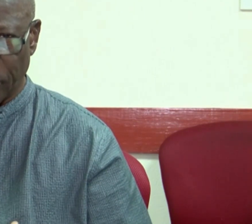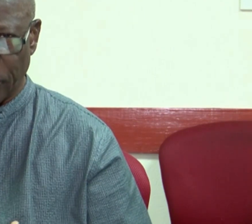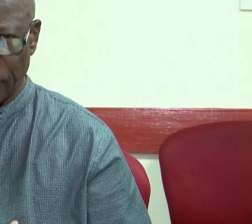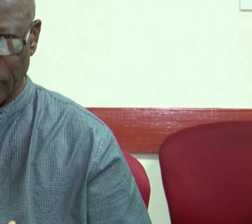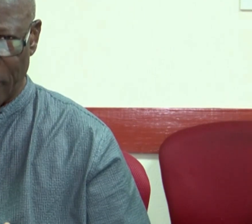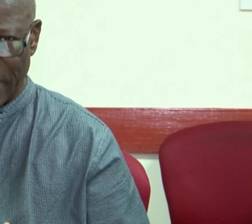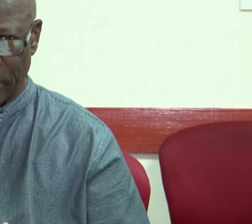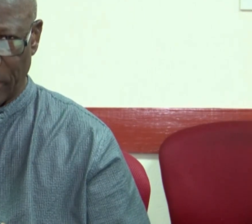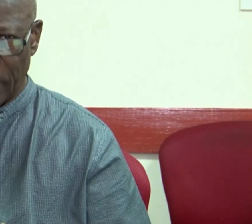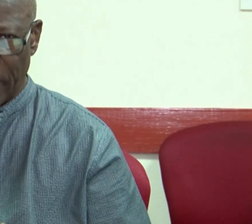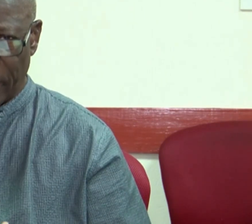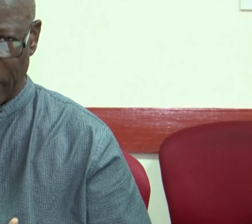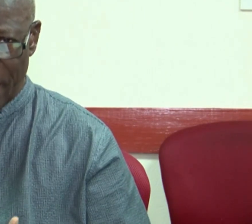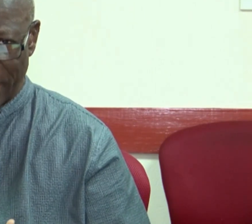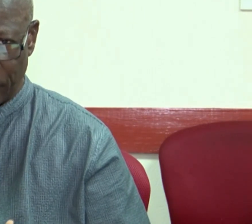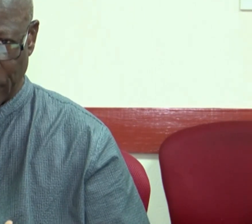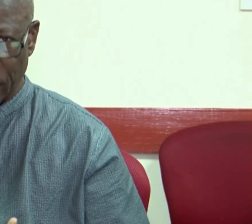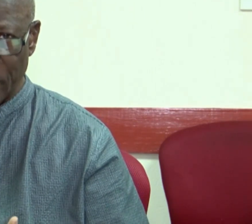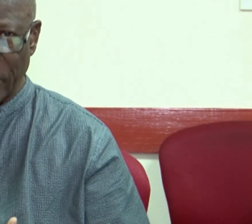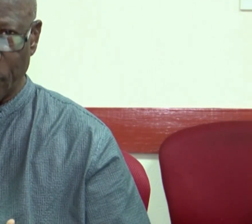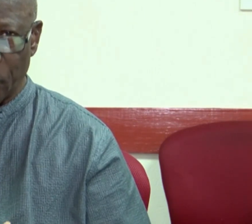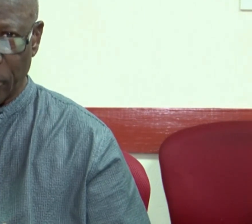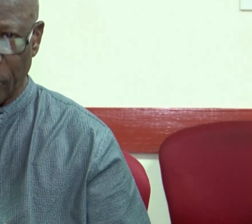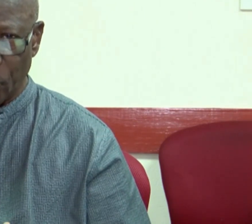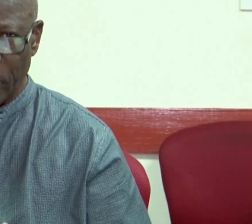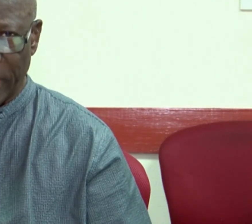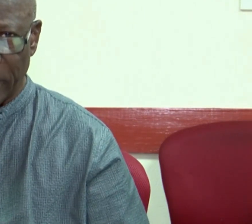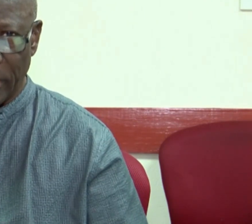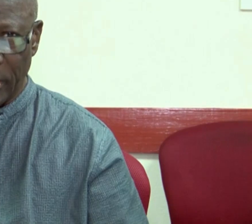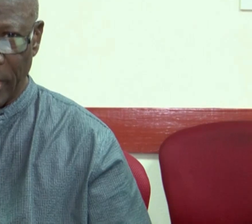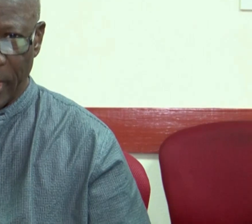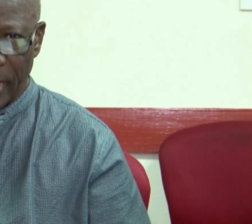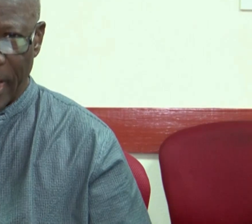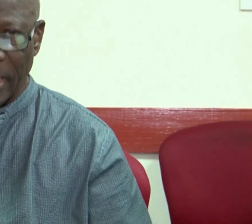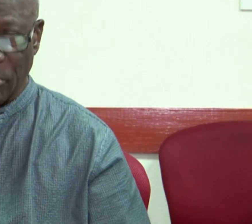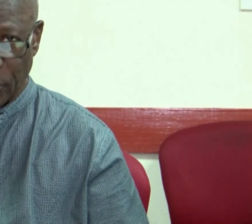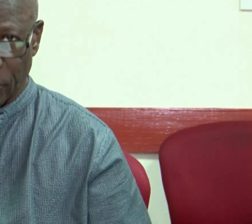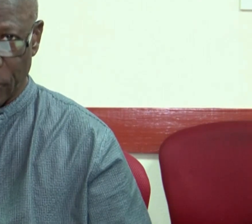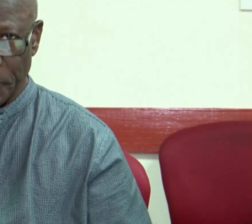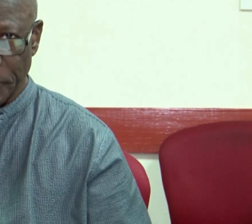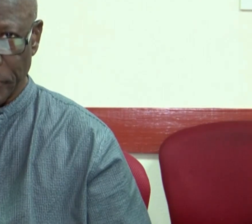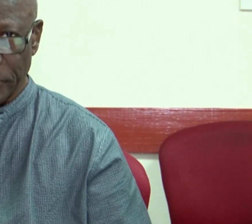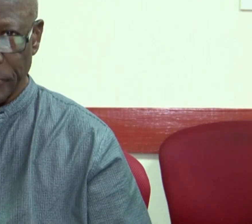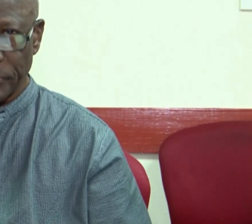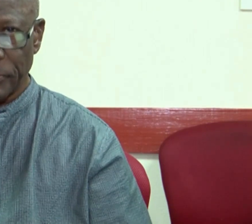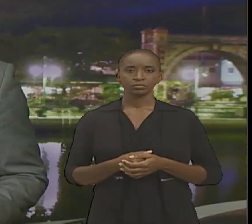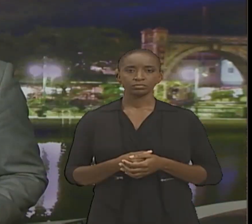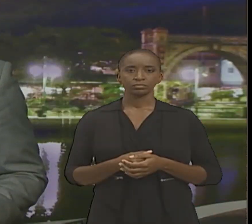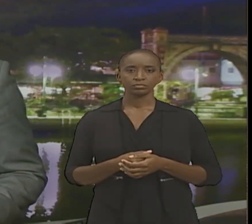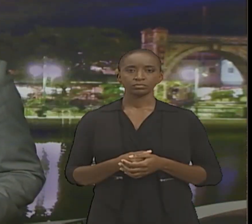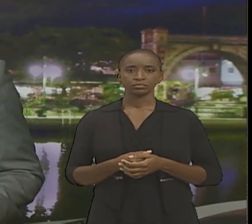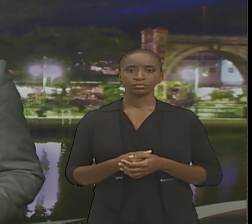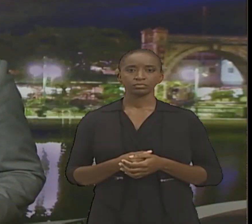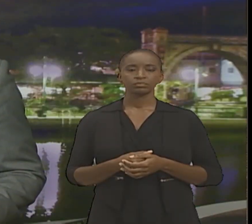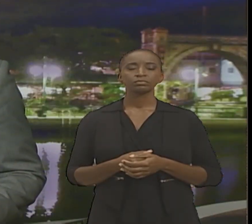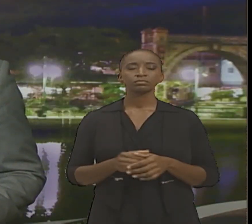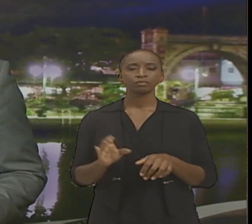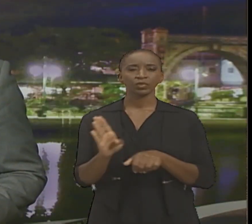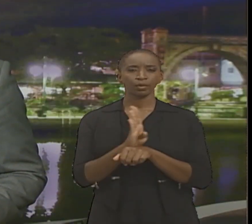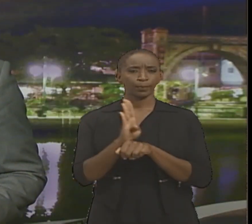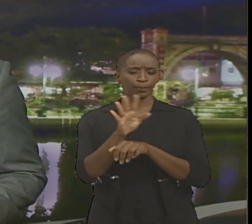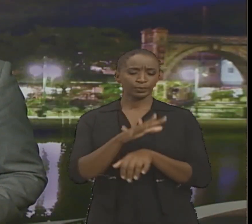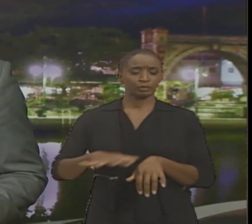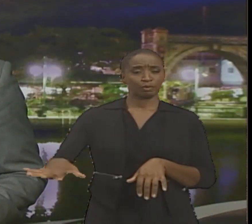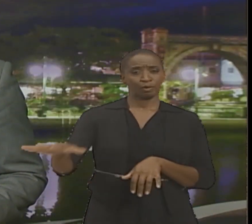will approach the matter in a manner which is much more humane and mature. Government is moving